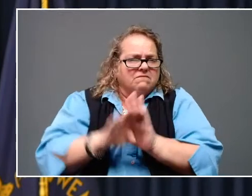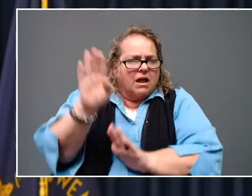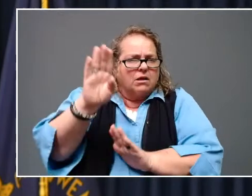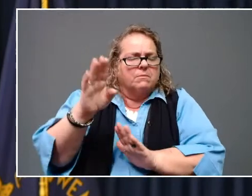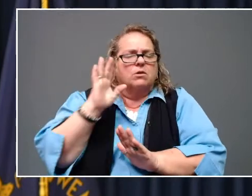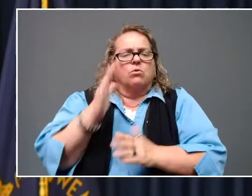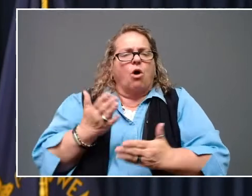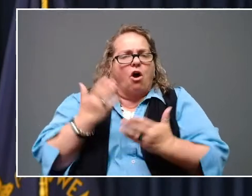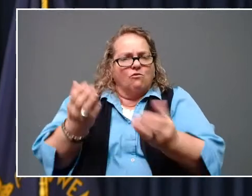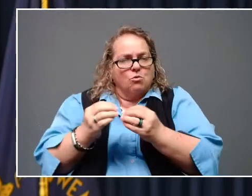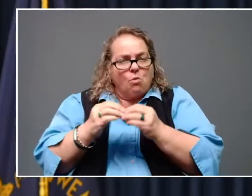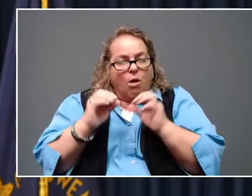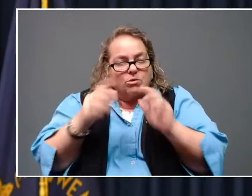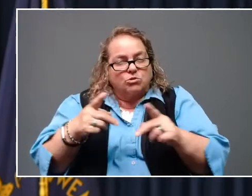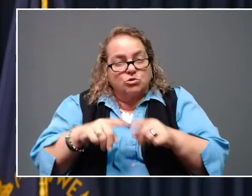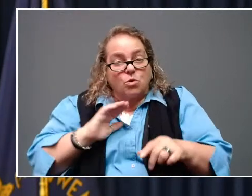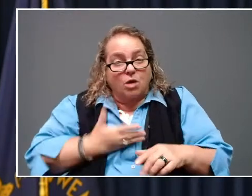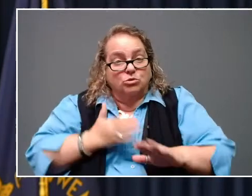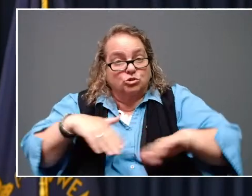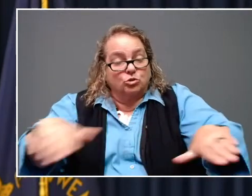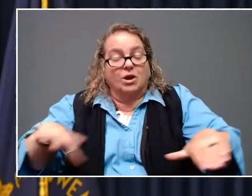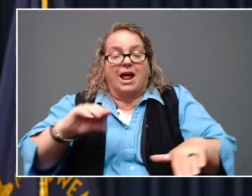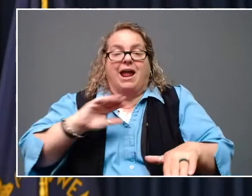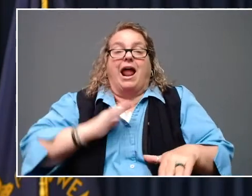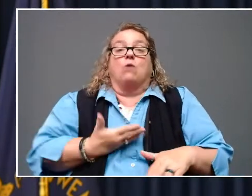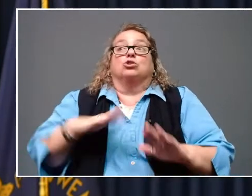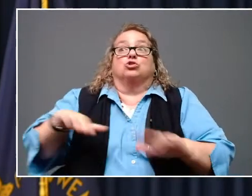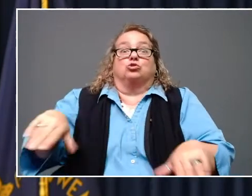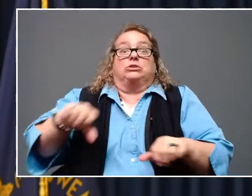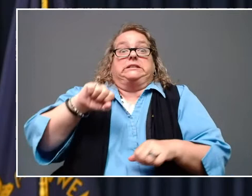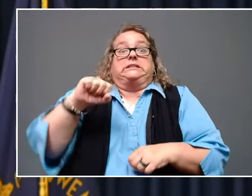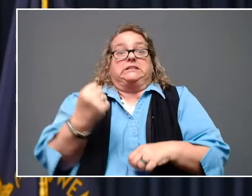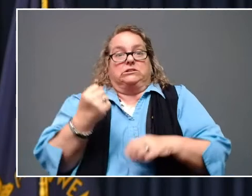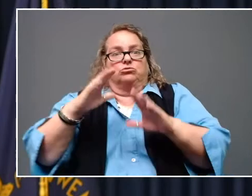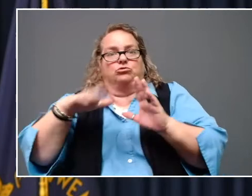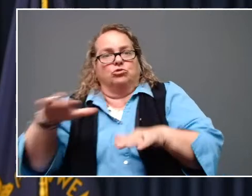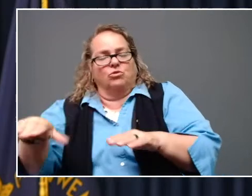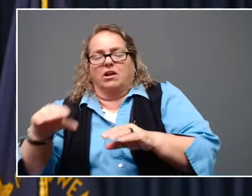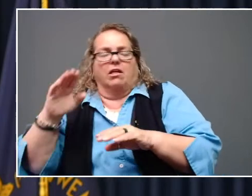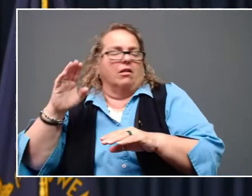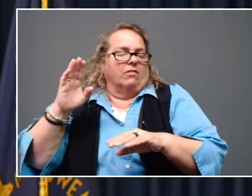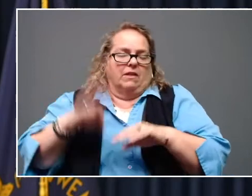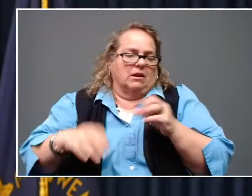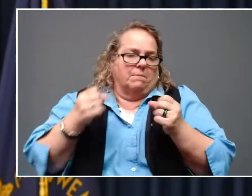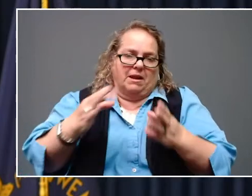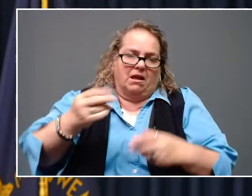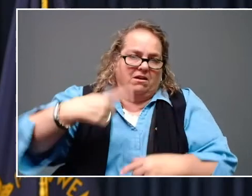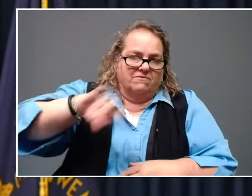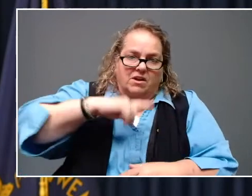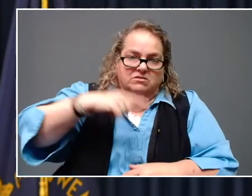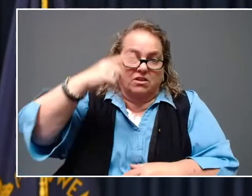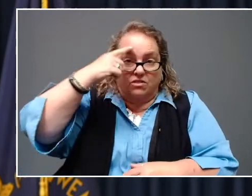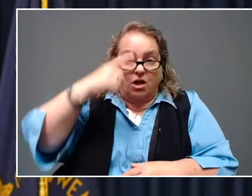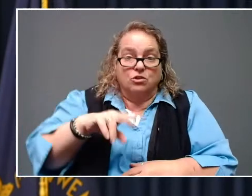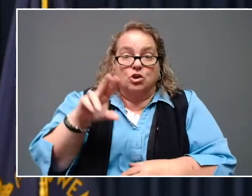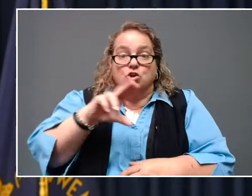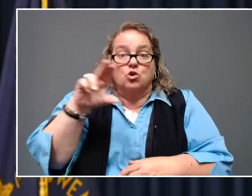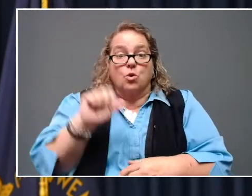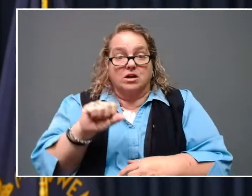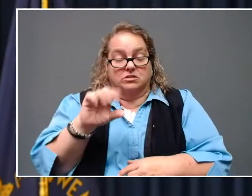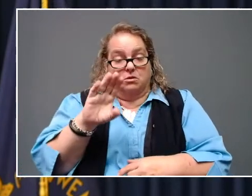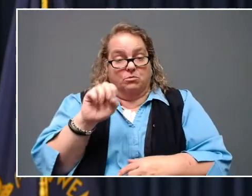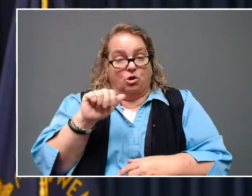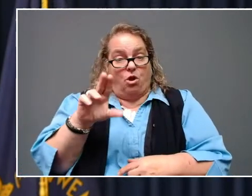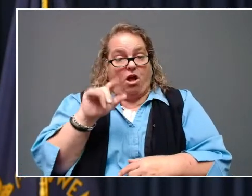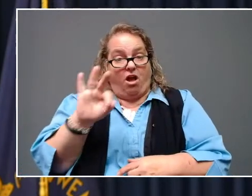our kids and our kids' kids than many of us had ever thought was possible. The U.S. Bureau of Labor and Statistics first